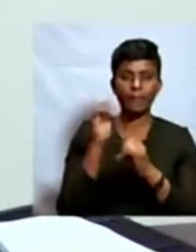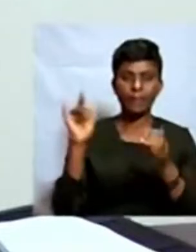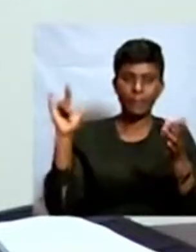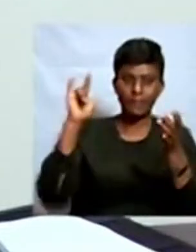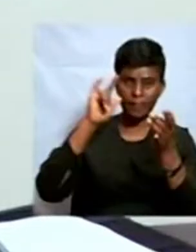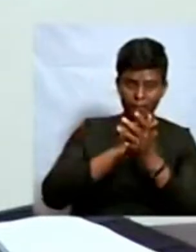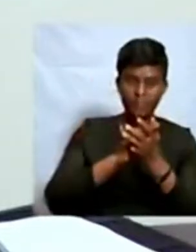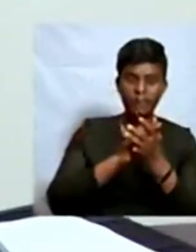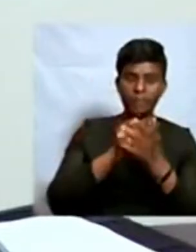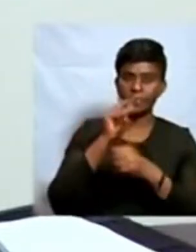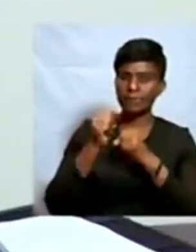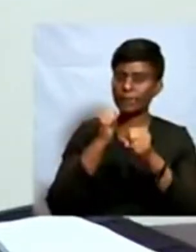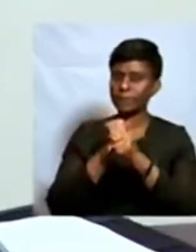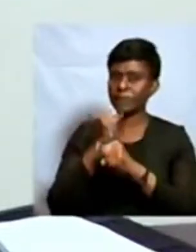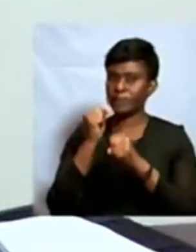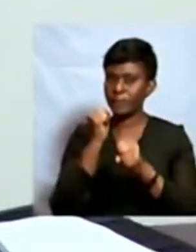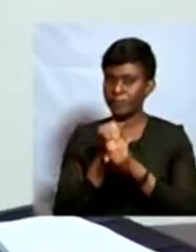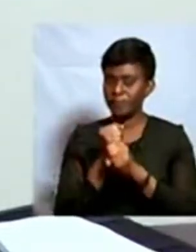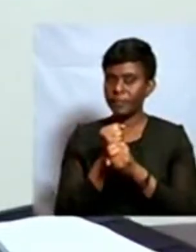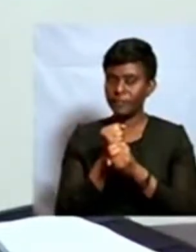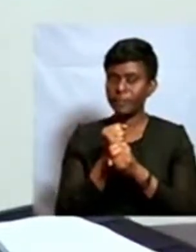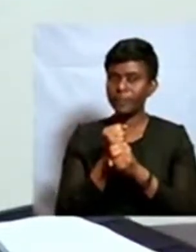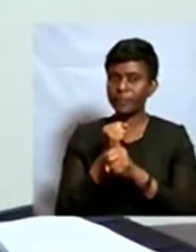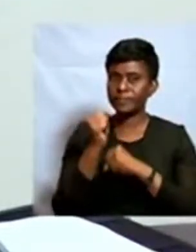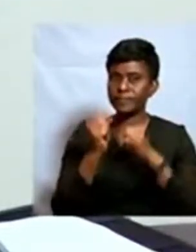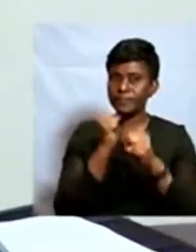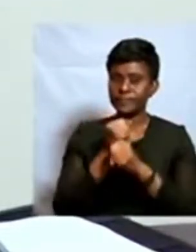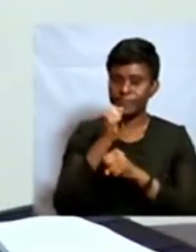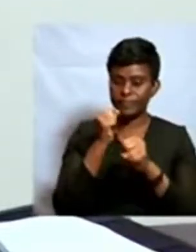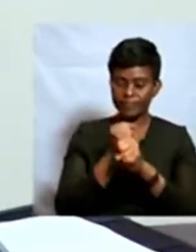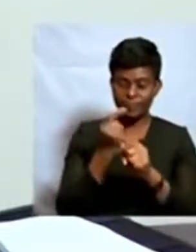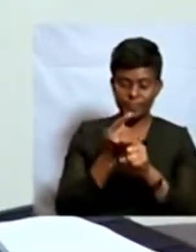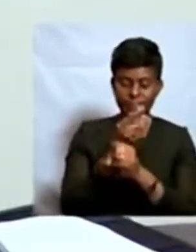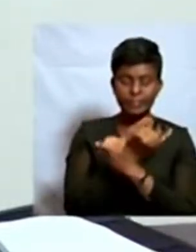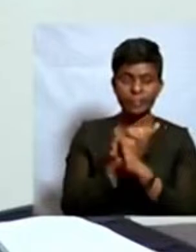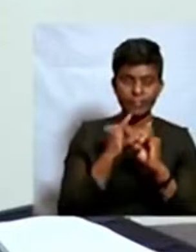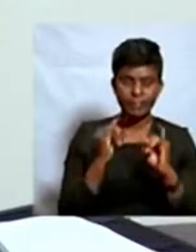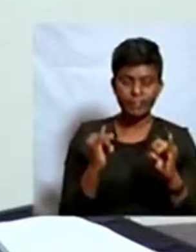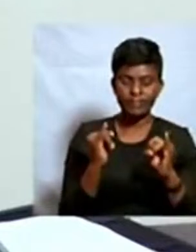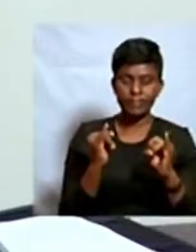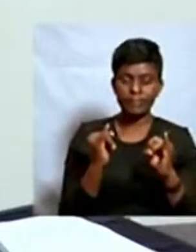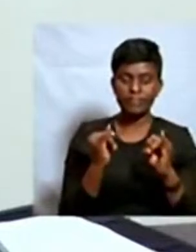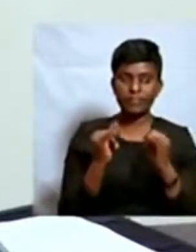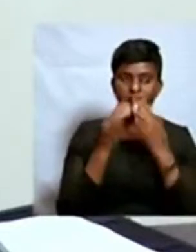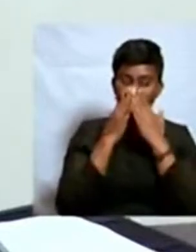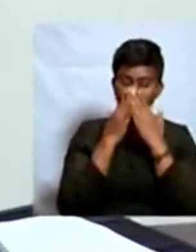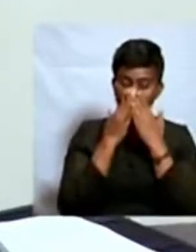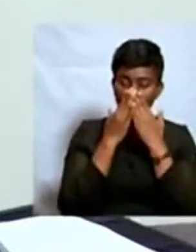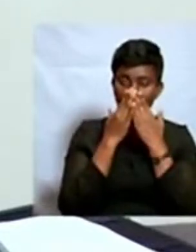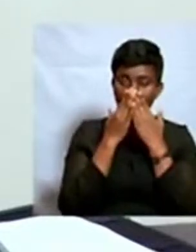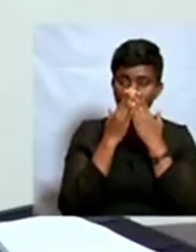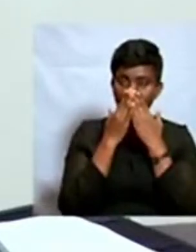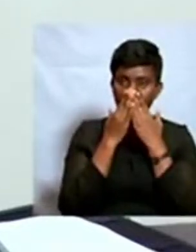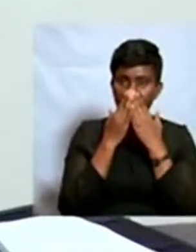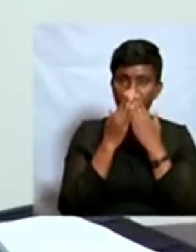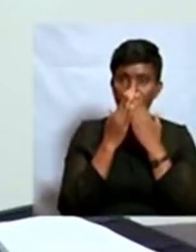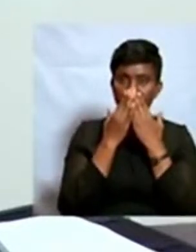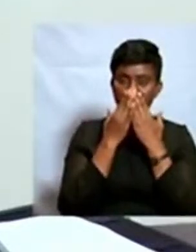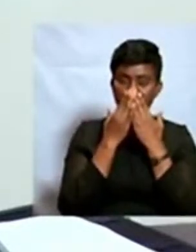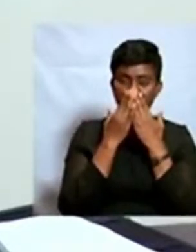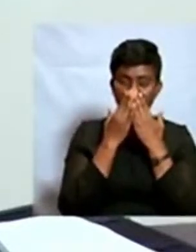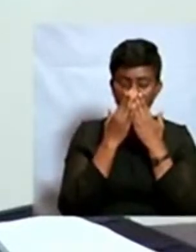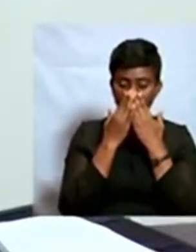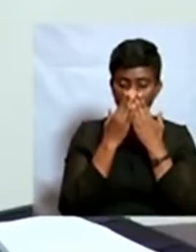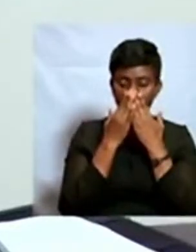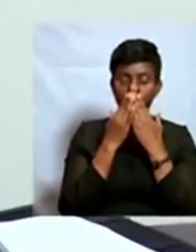many years, in the initial years of our independence, we were the ones where everyone was coming to train because of